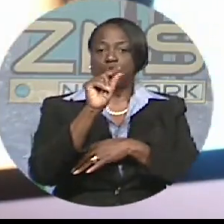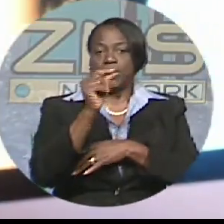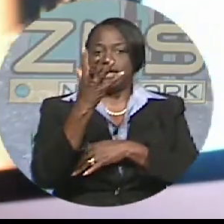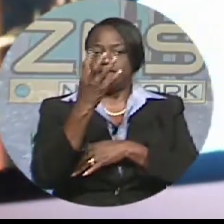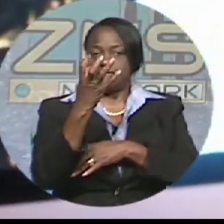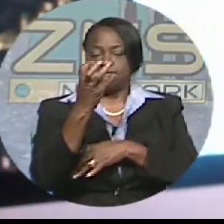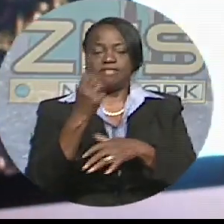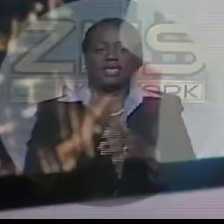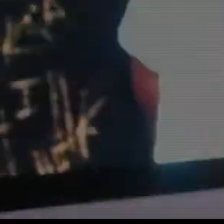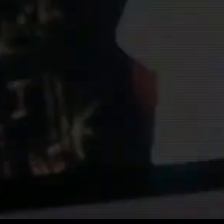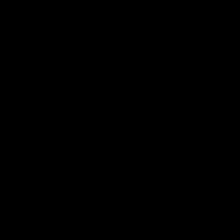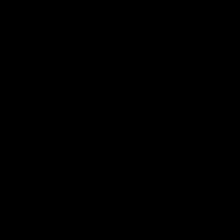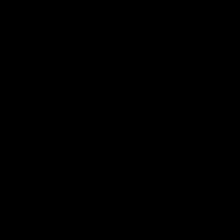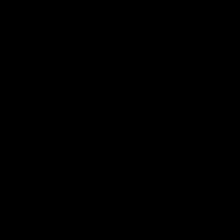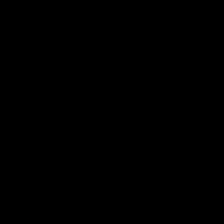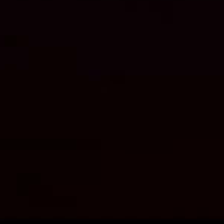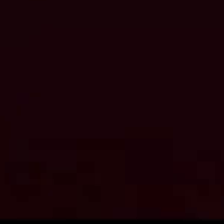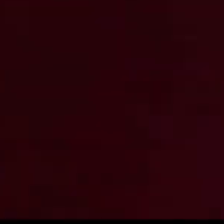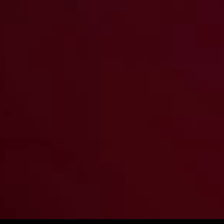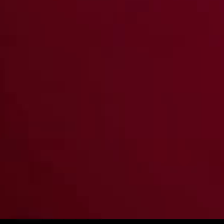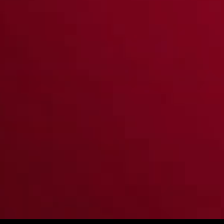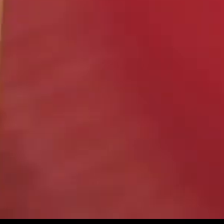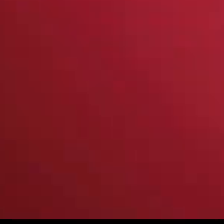Network News.